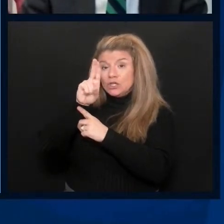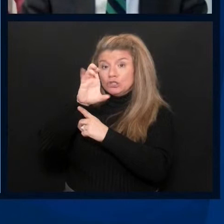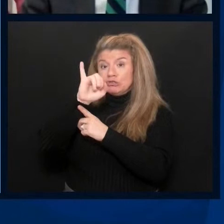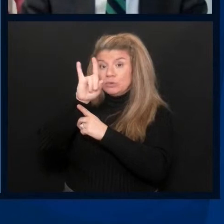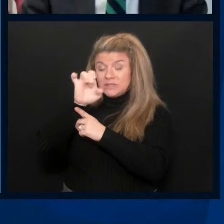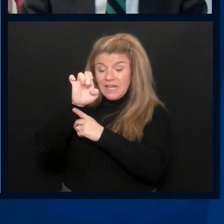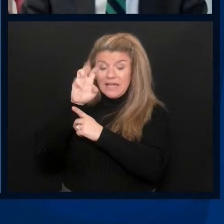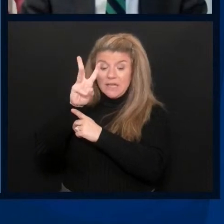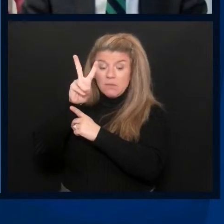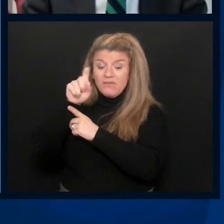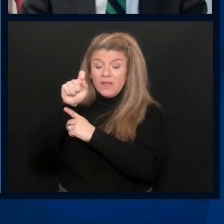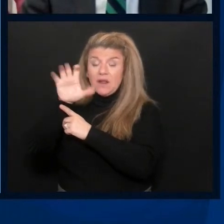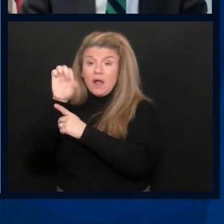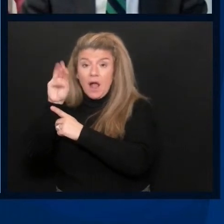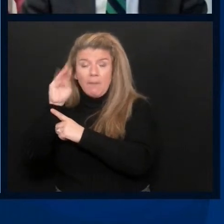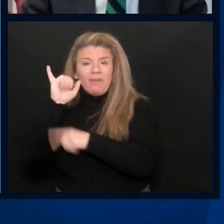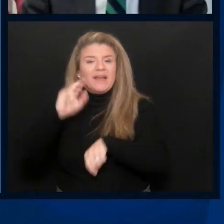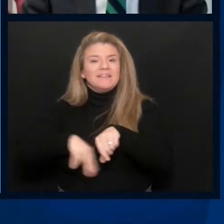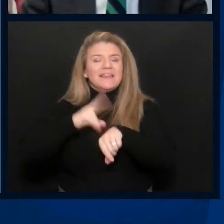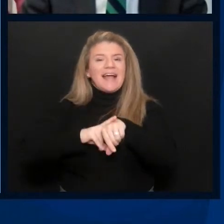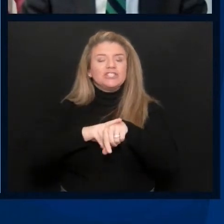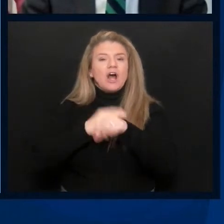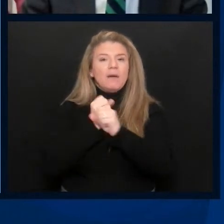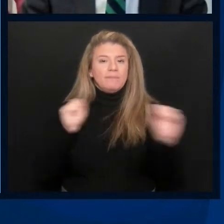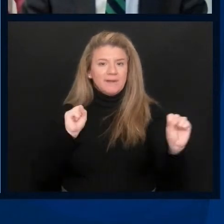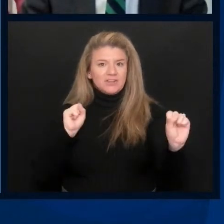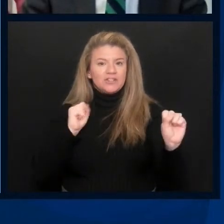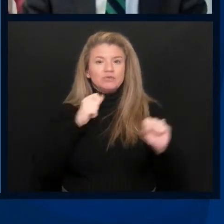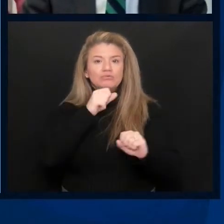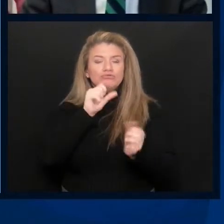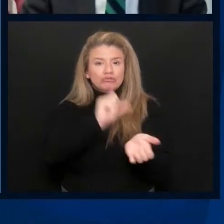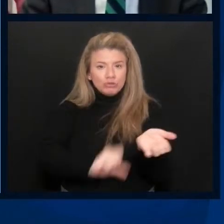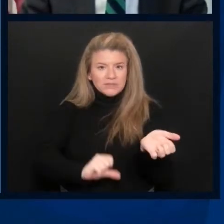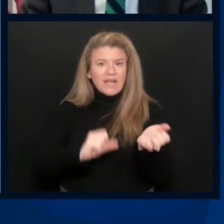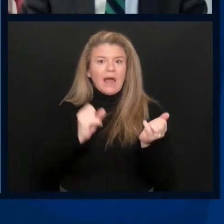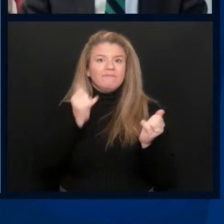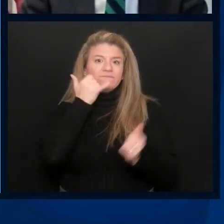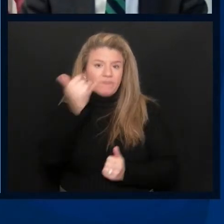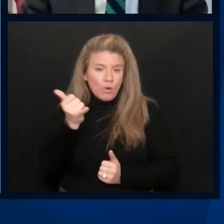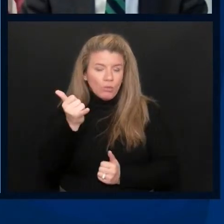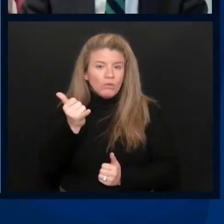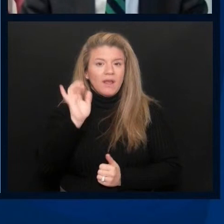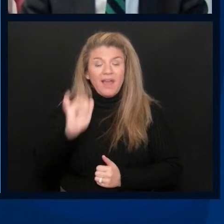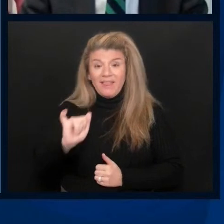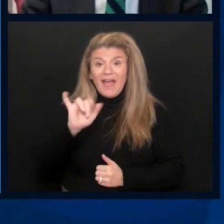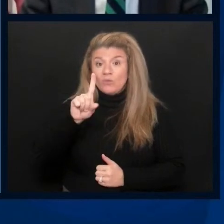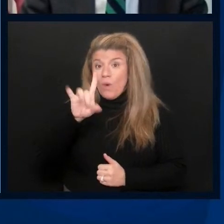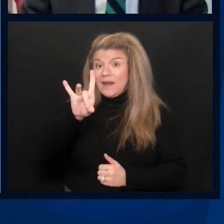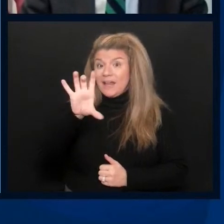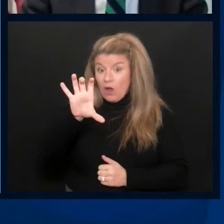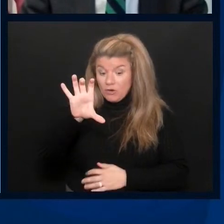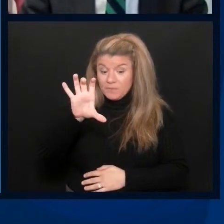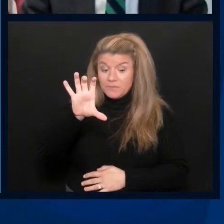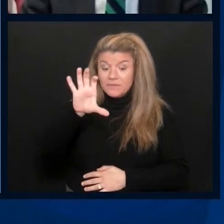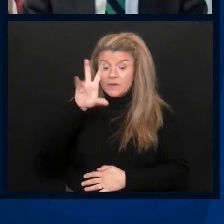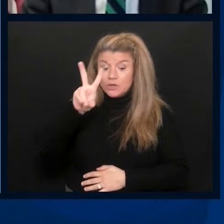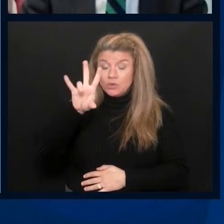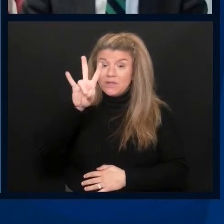preventsuicidewv.com. The National Suicide Prevention Lifeline is available 24/7. That is